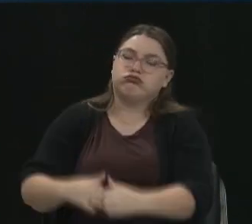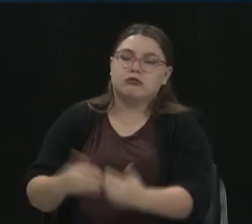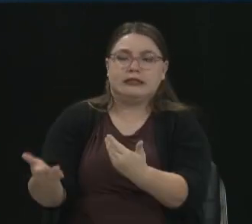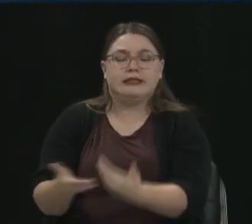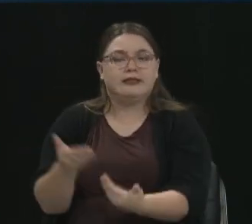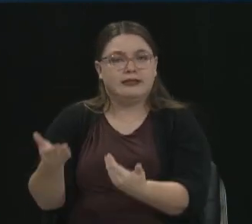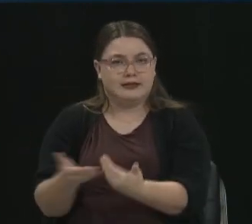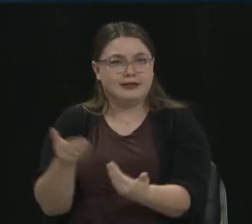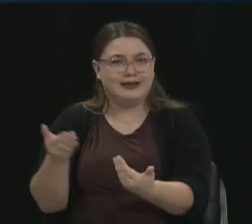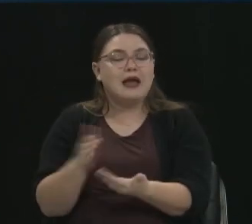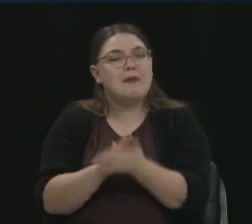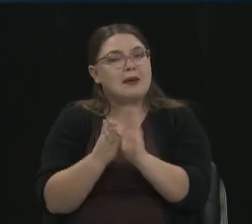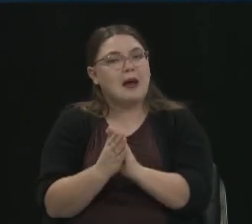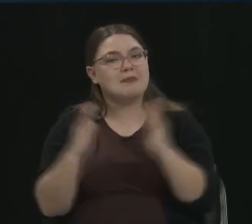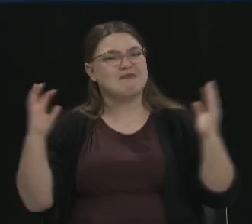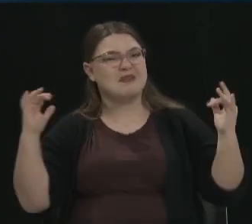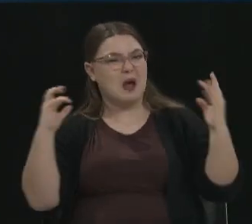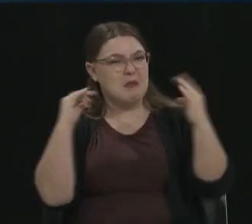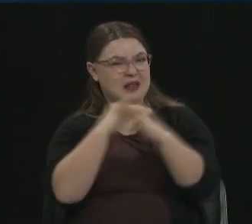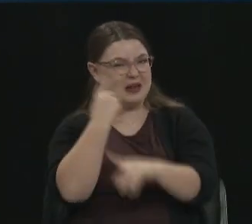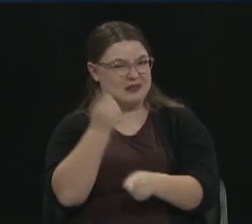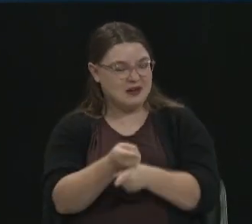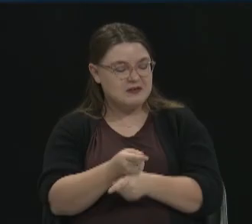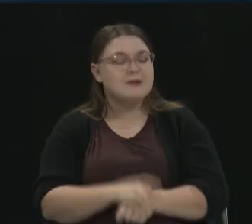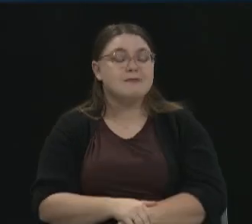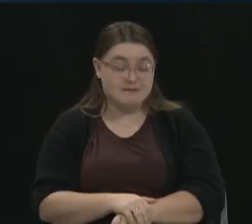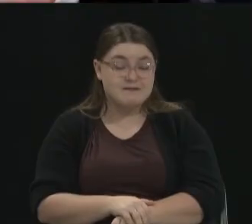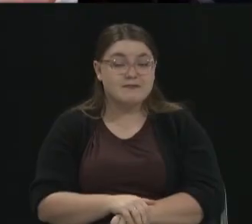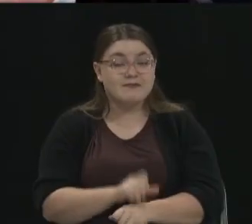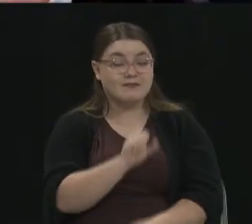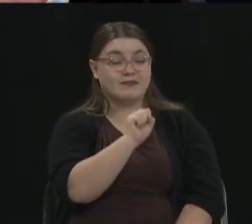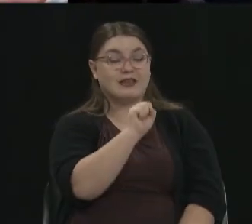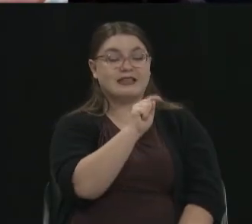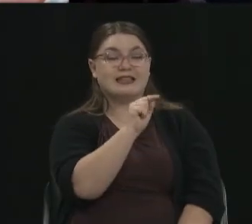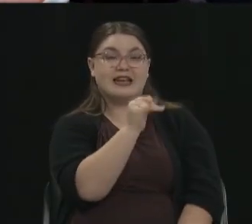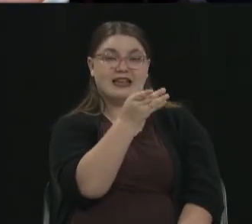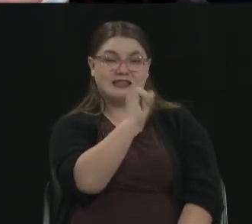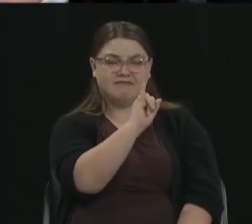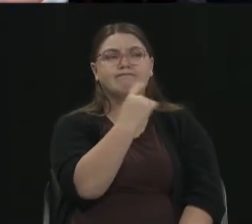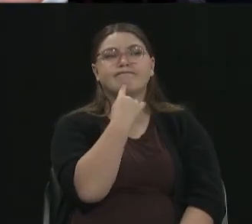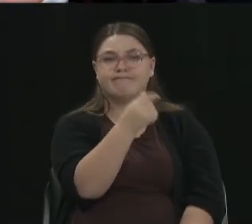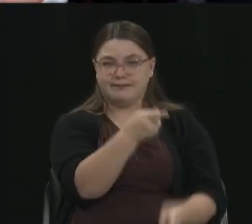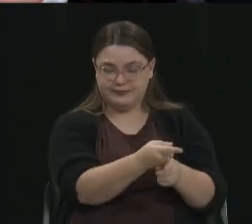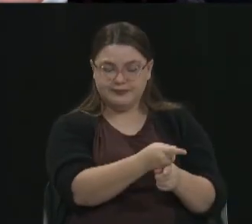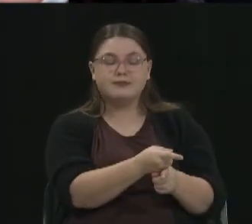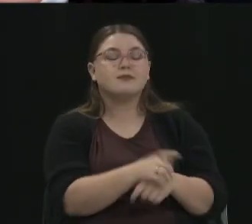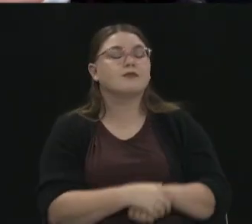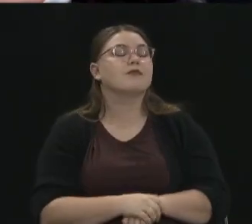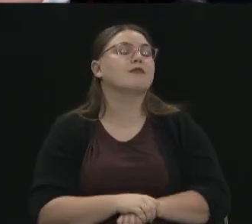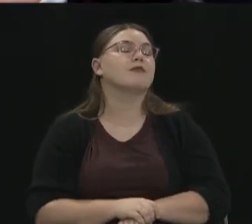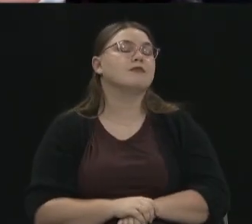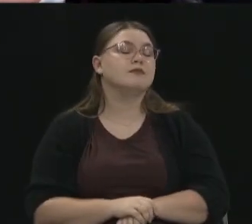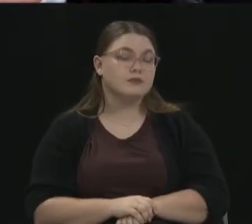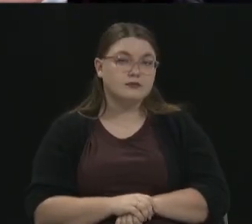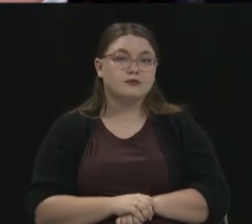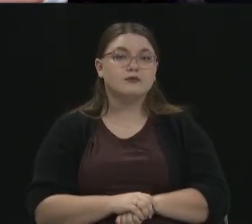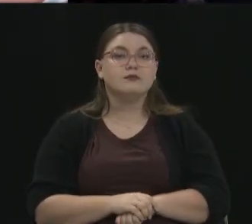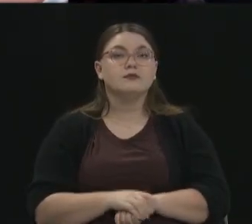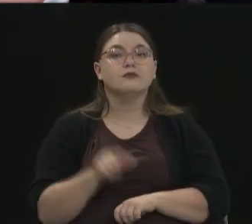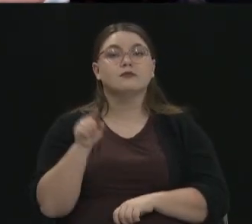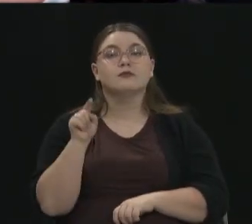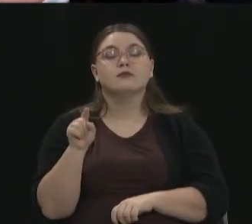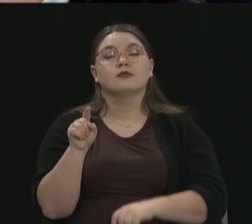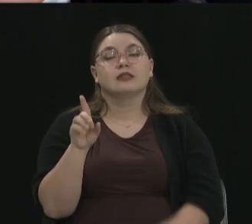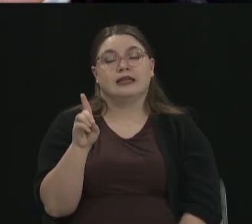isn't it? It's complicated, maybe is the way to say that. Right, yes. So, all right, organizations